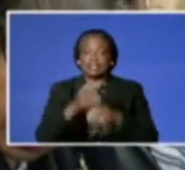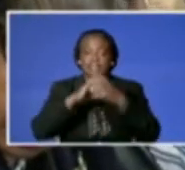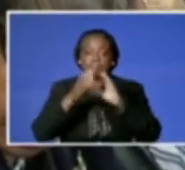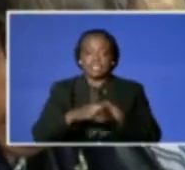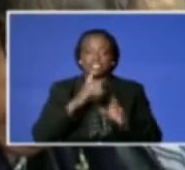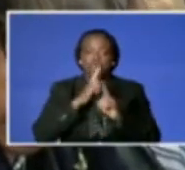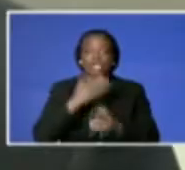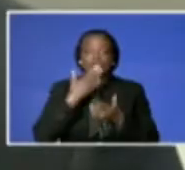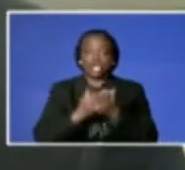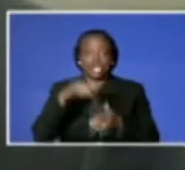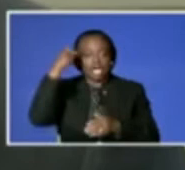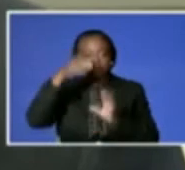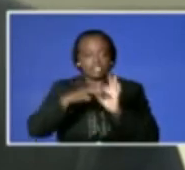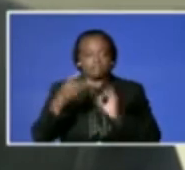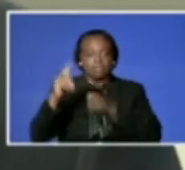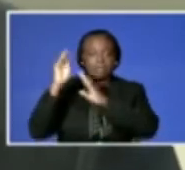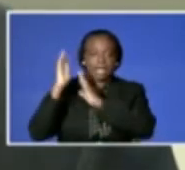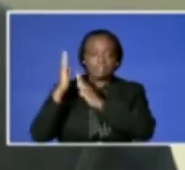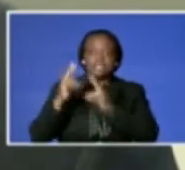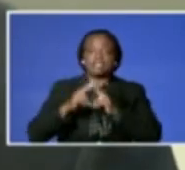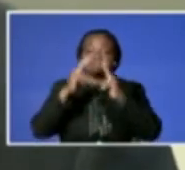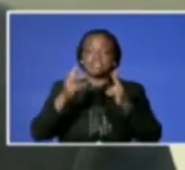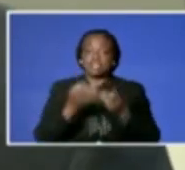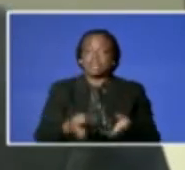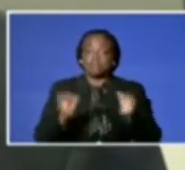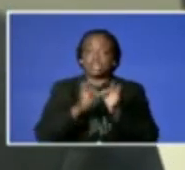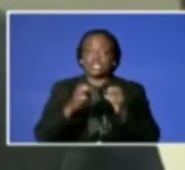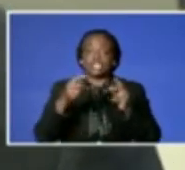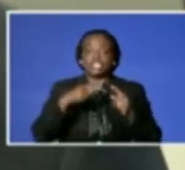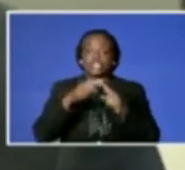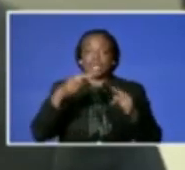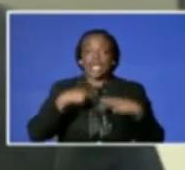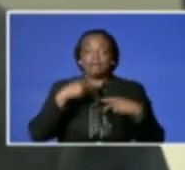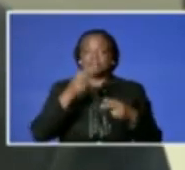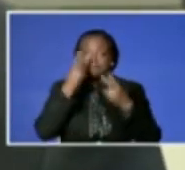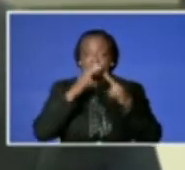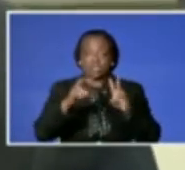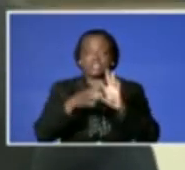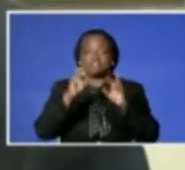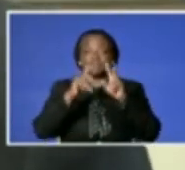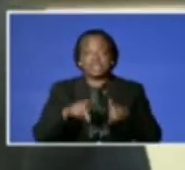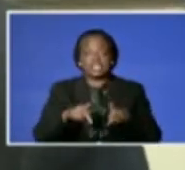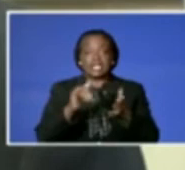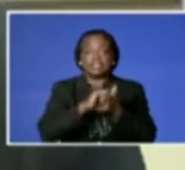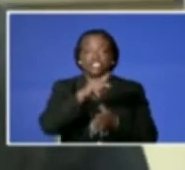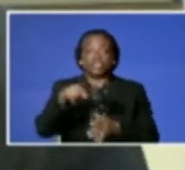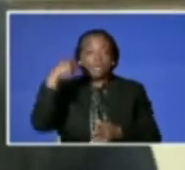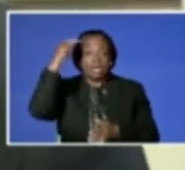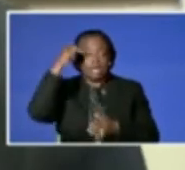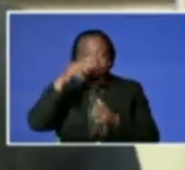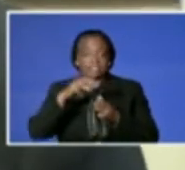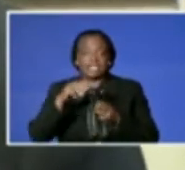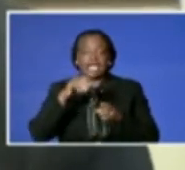Bahamas. It's very important to have the views of the persons who you will govern, to have their views in legislation because